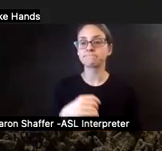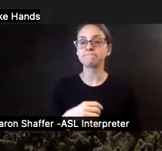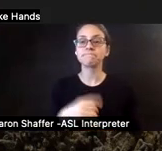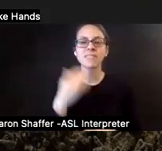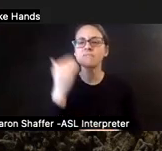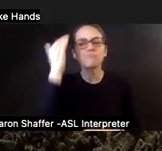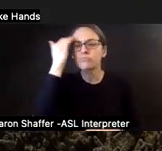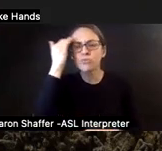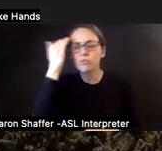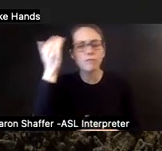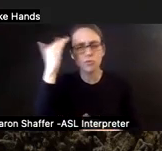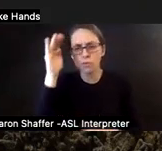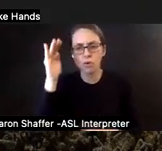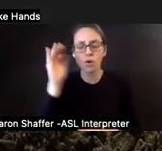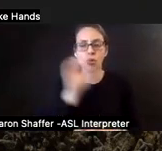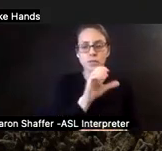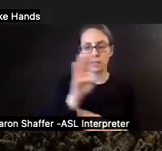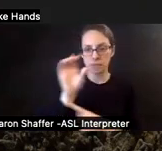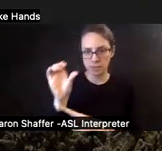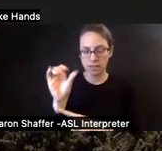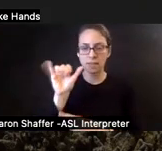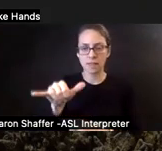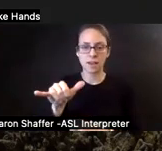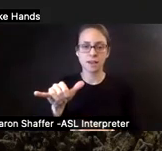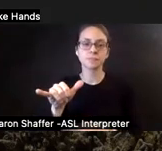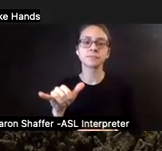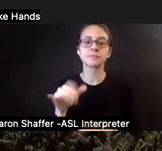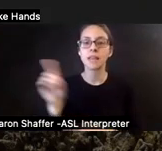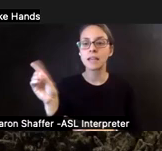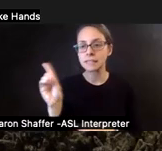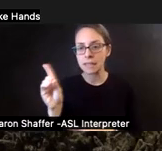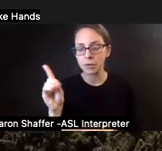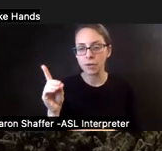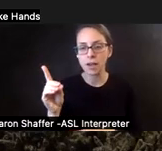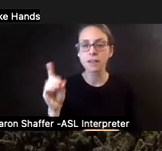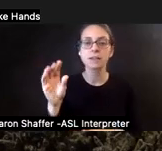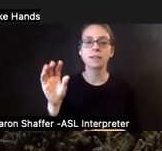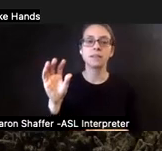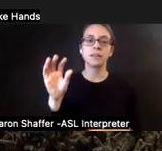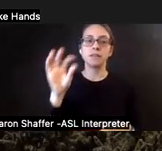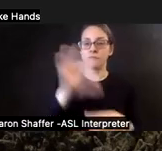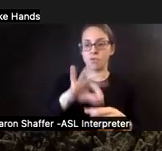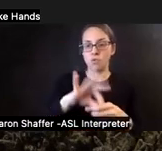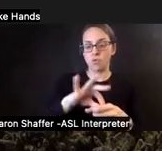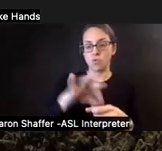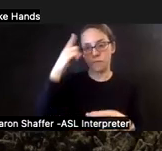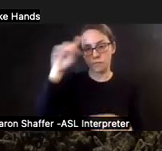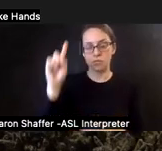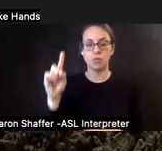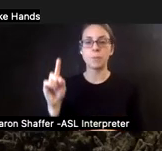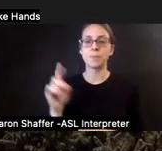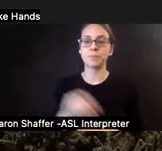Connection, what we do is it's a democratically elected process where my committee selects the